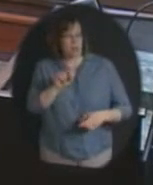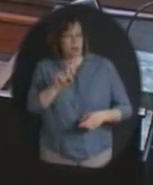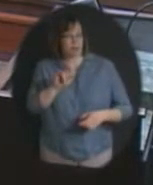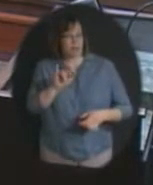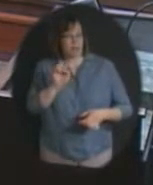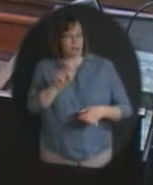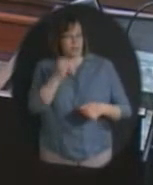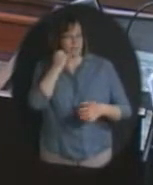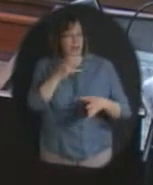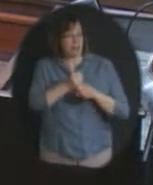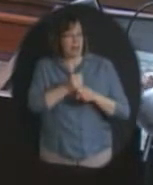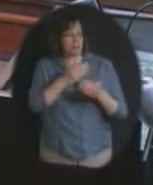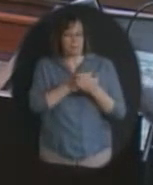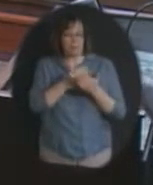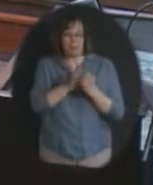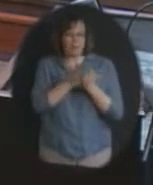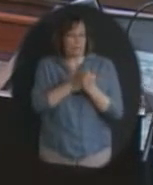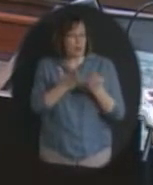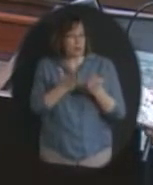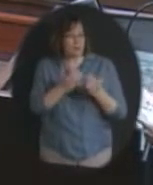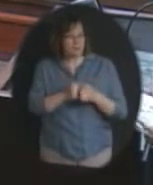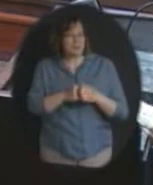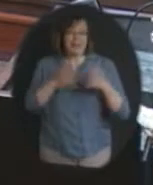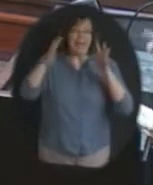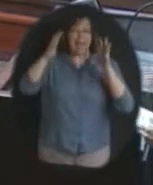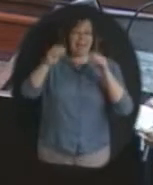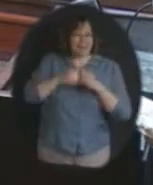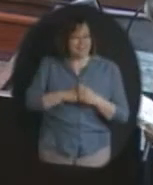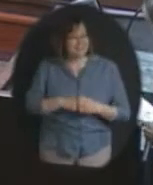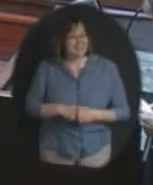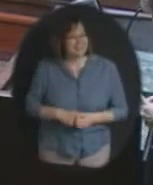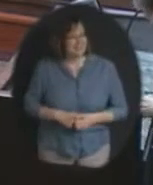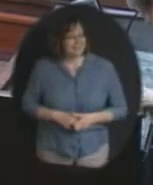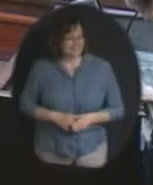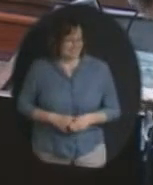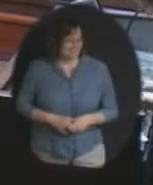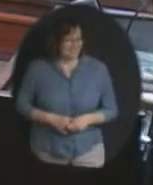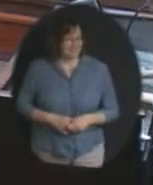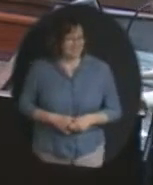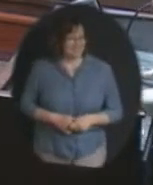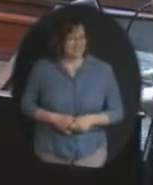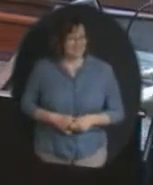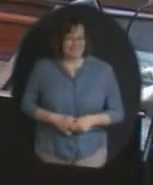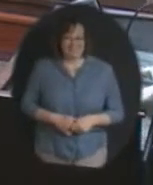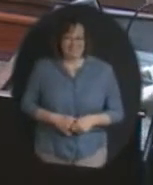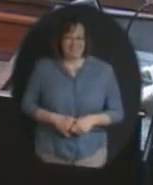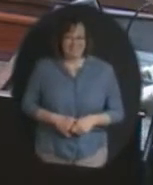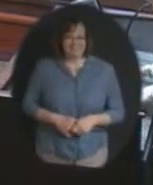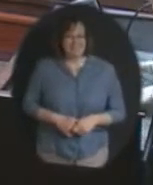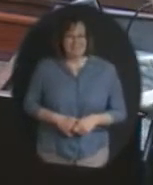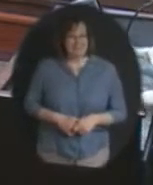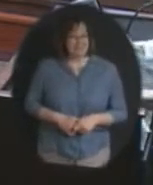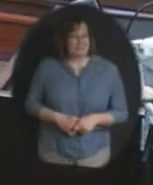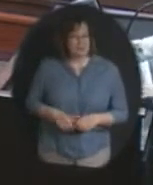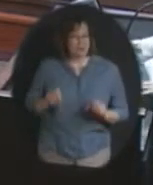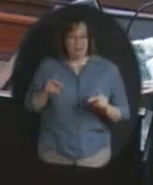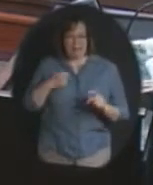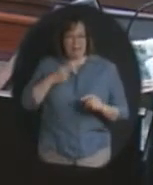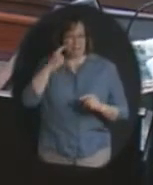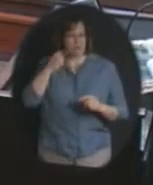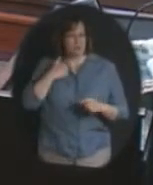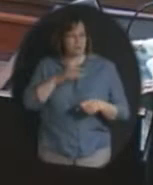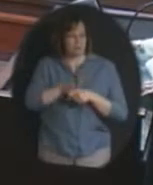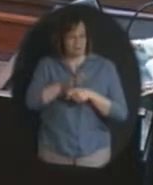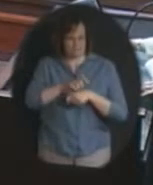book. Okay. And maybe other board members can follow now that the pressure's example. on. Okay, I think we